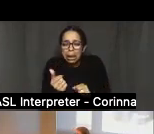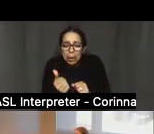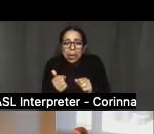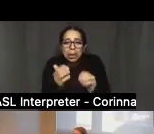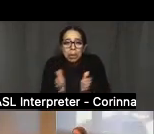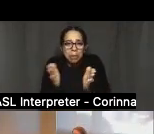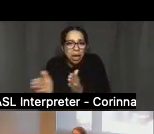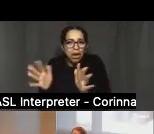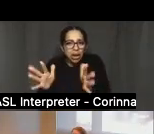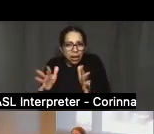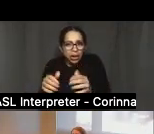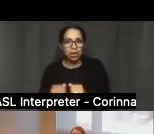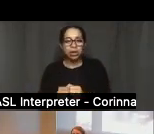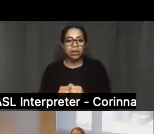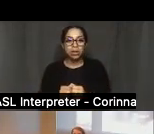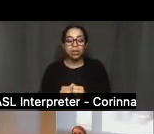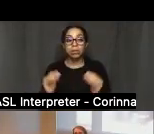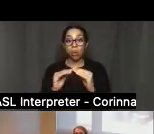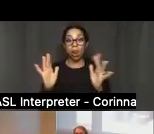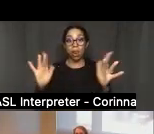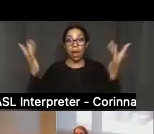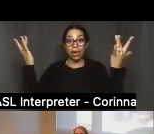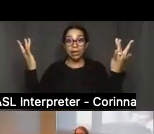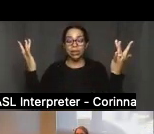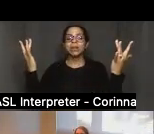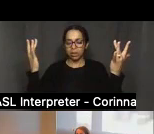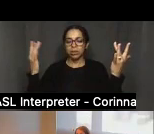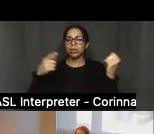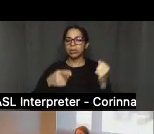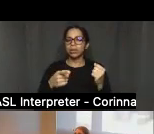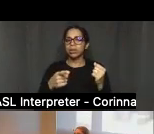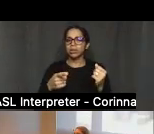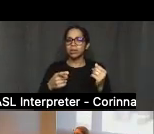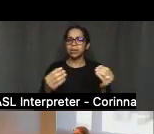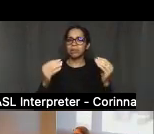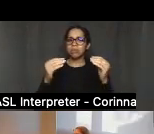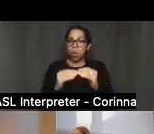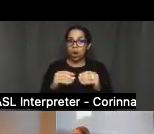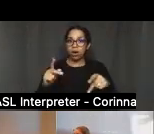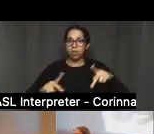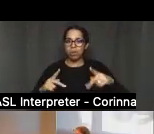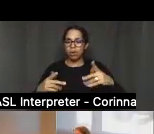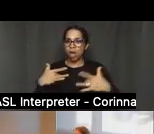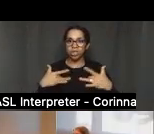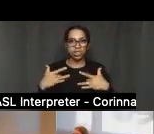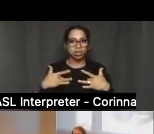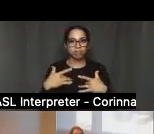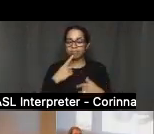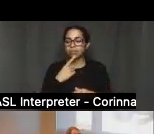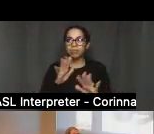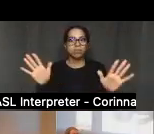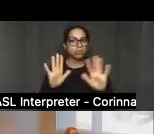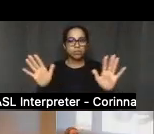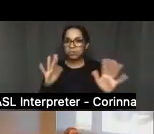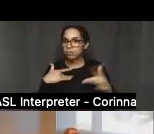the lighter shaded areas, you had more Coloradans concerned, more who were saying we are not ready. And you see